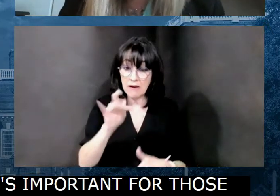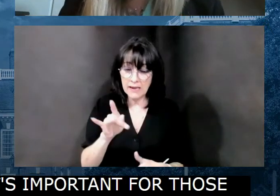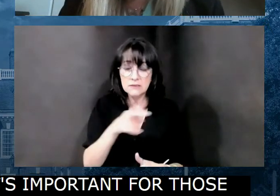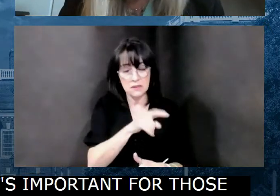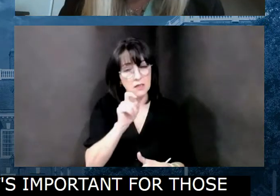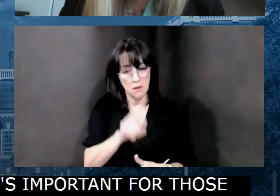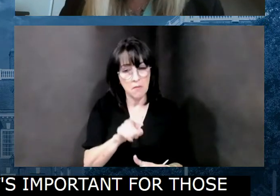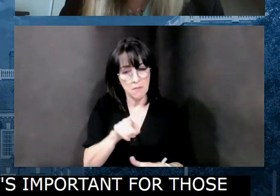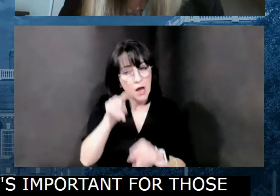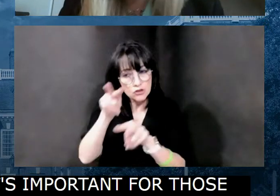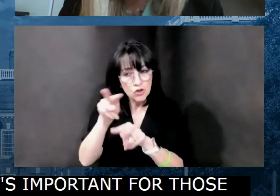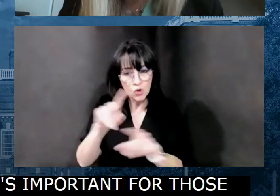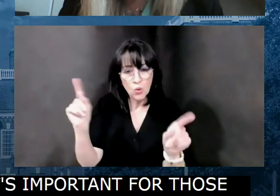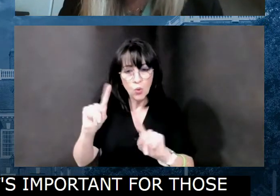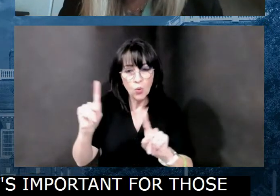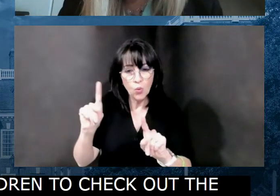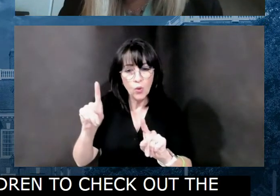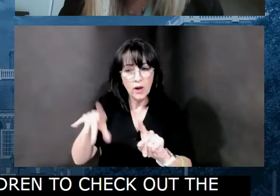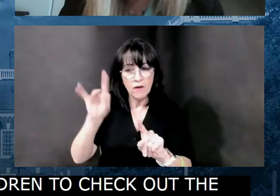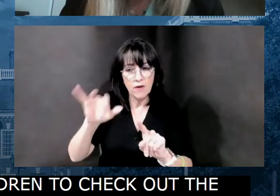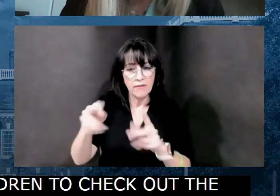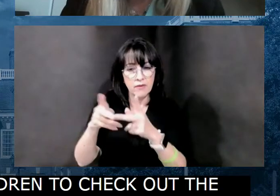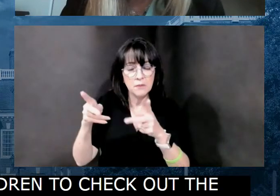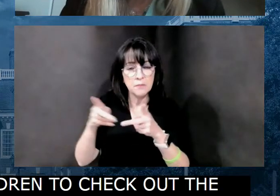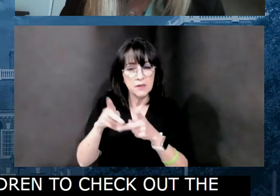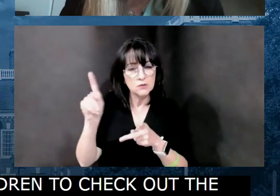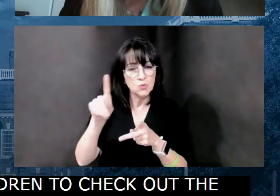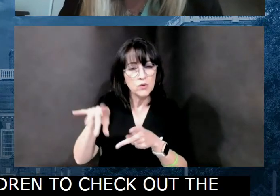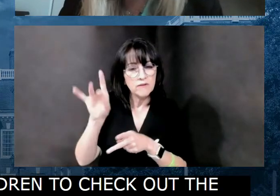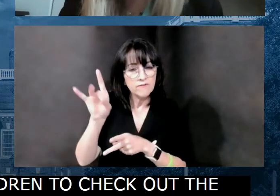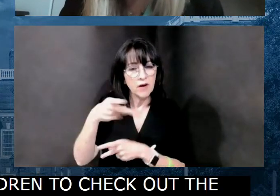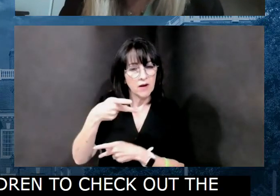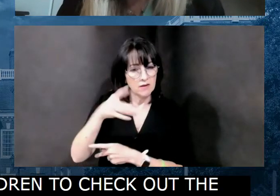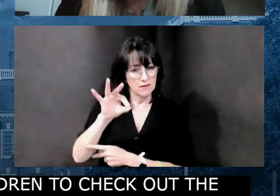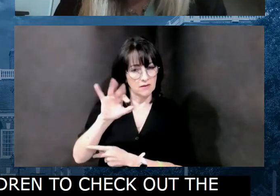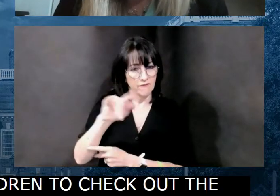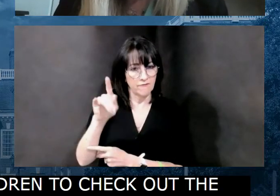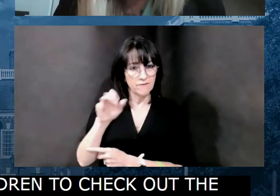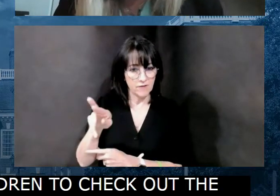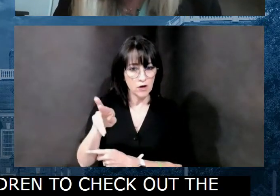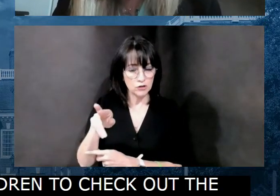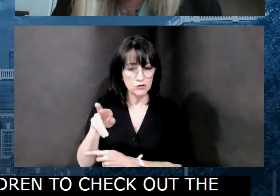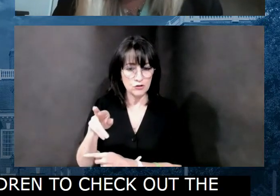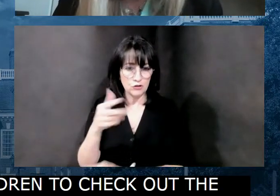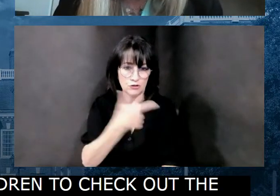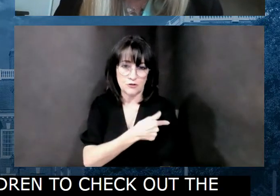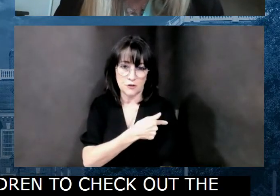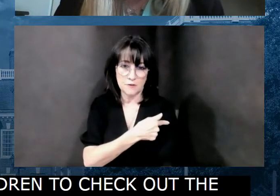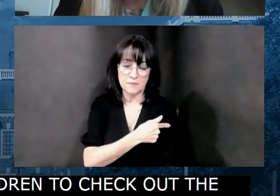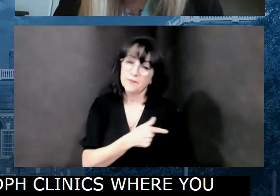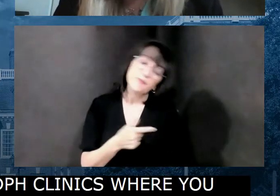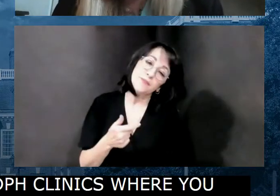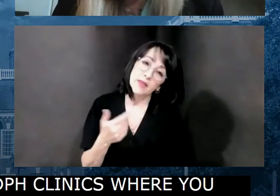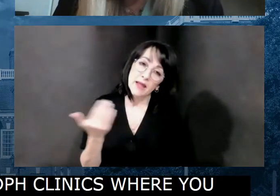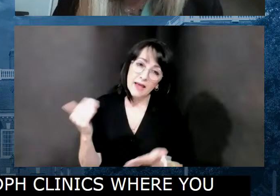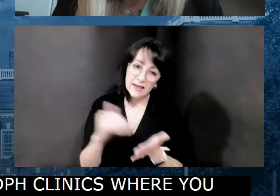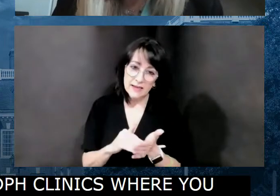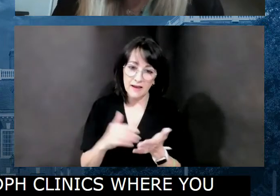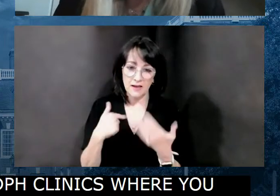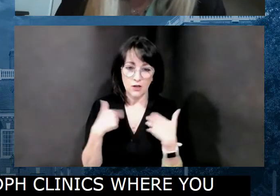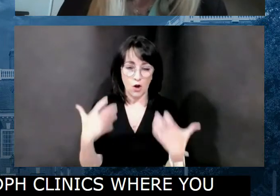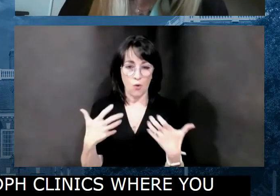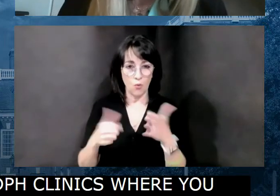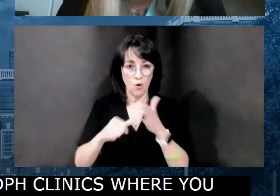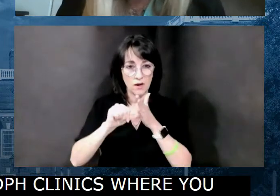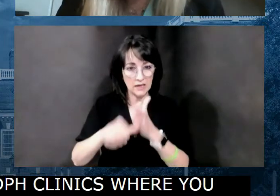website to identify places like our DPH clinics where you can get the Pfizer. But again, I just want to emphasize our